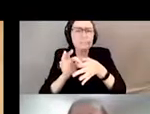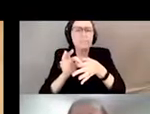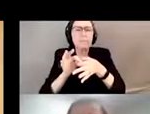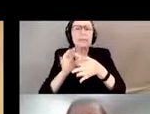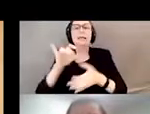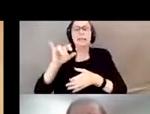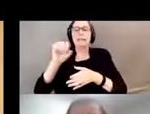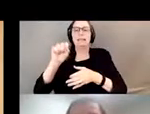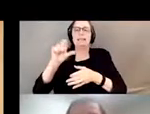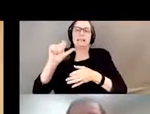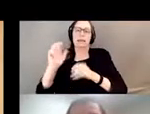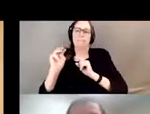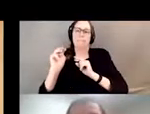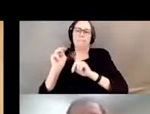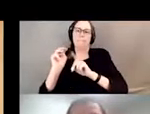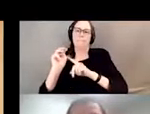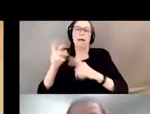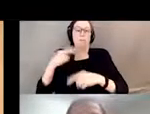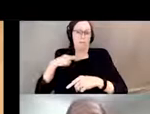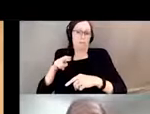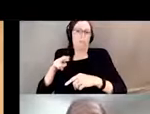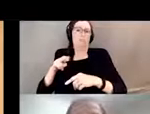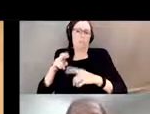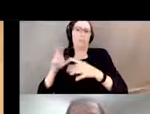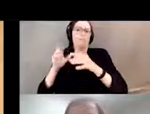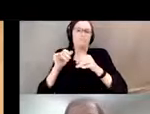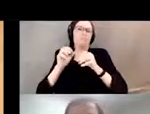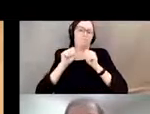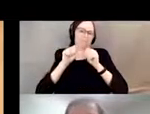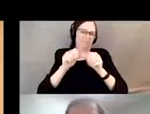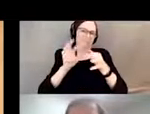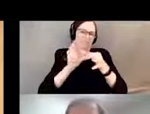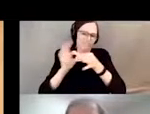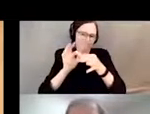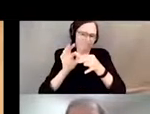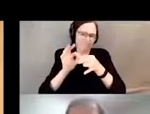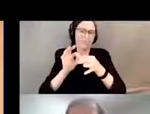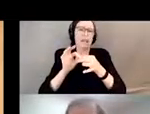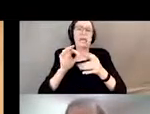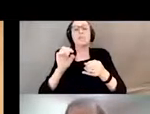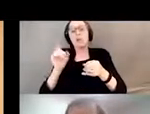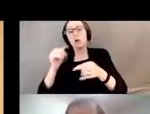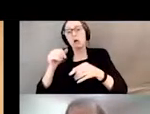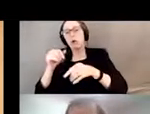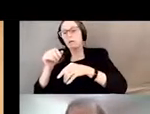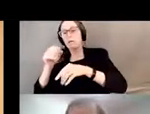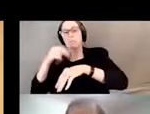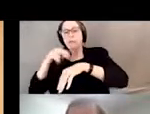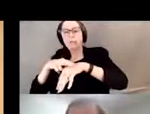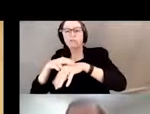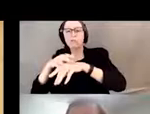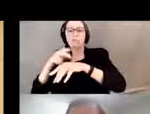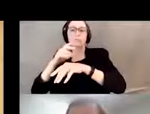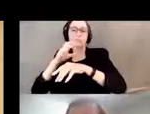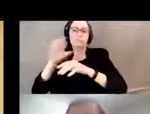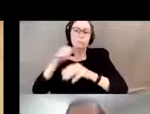Islam, the religion. Beyond that, their ethnicity, their nationalistic characteristics